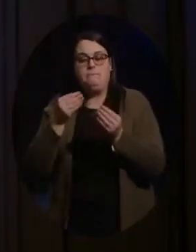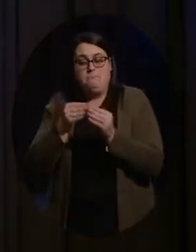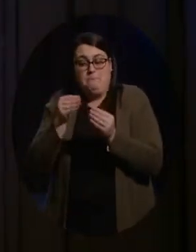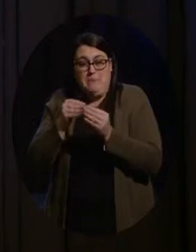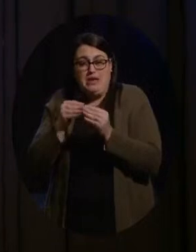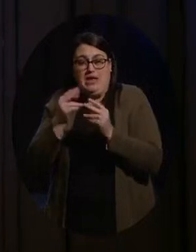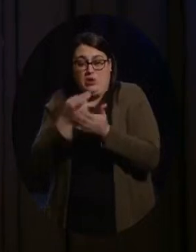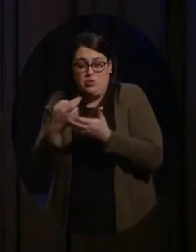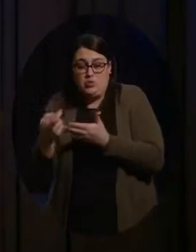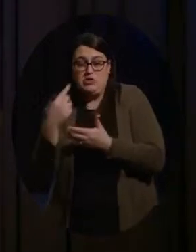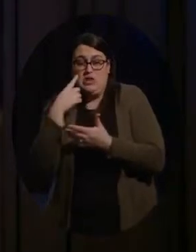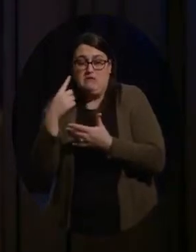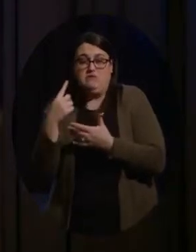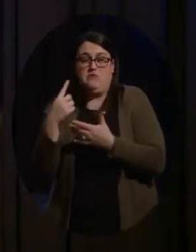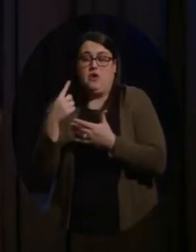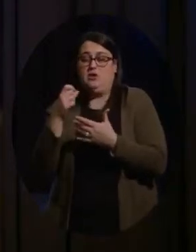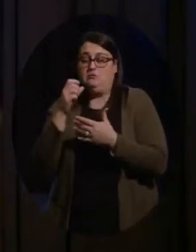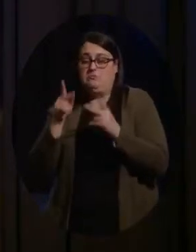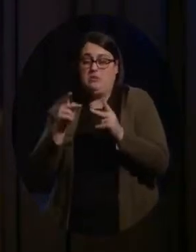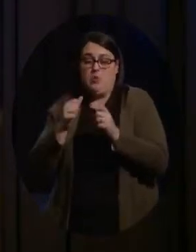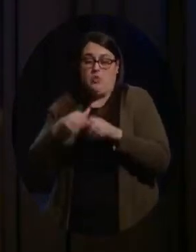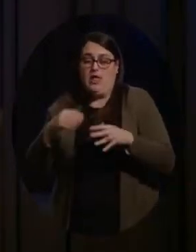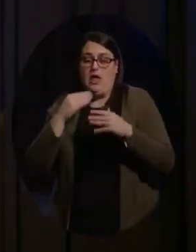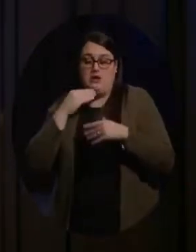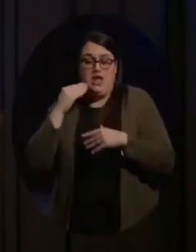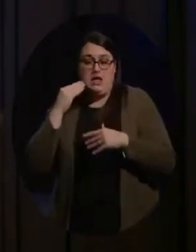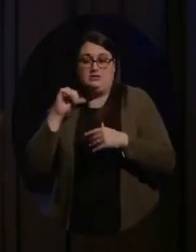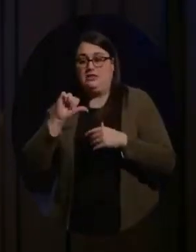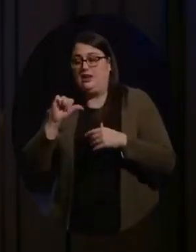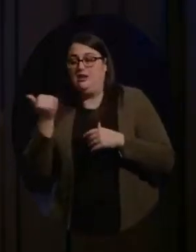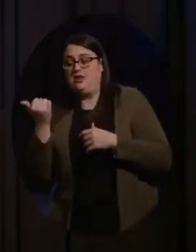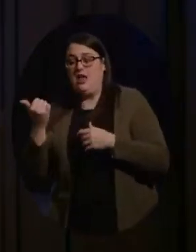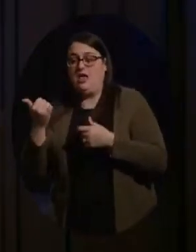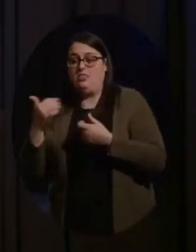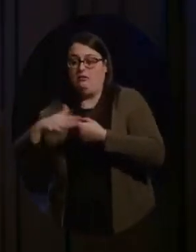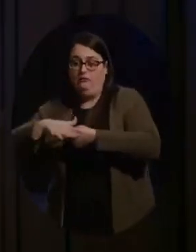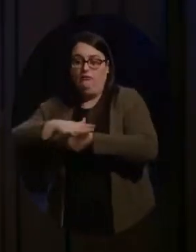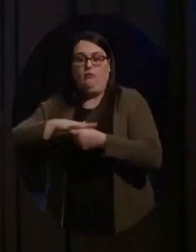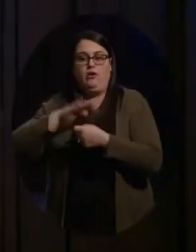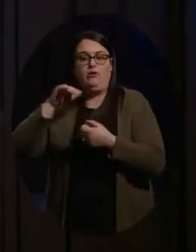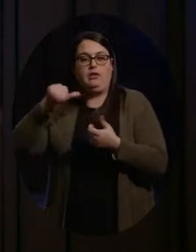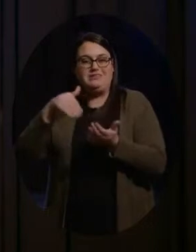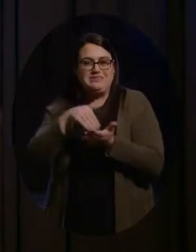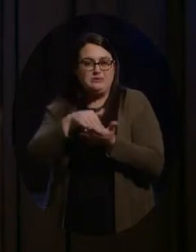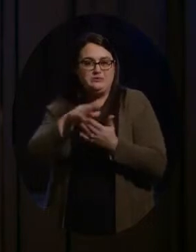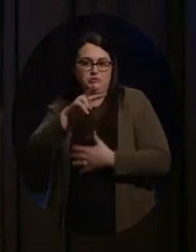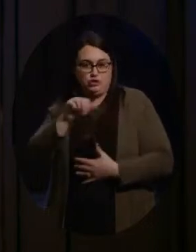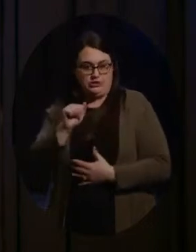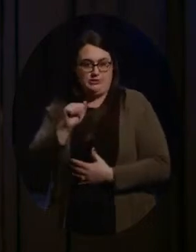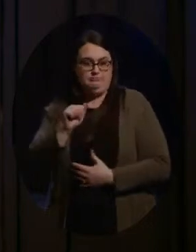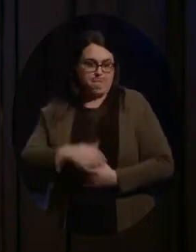and resources for the unhoused than any other locality in Central Virginia.